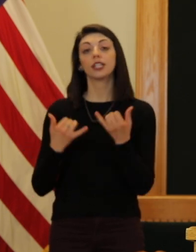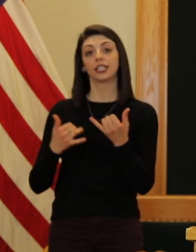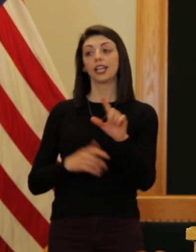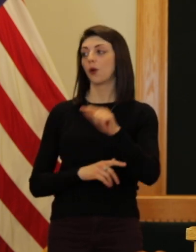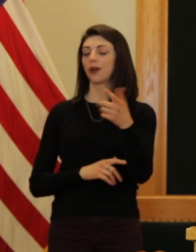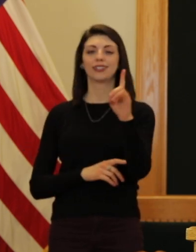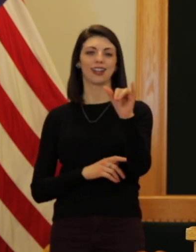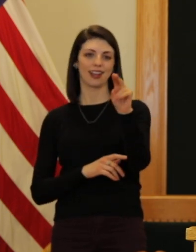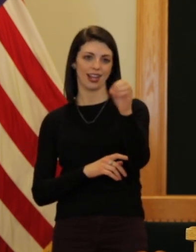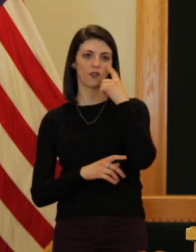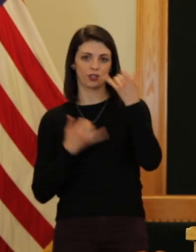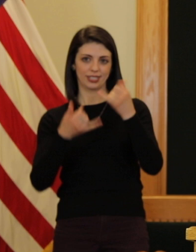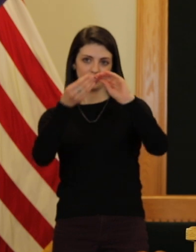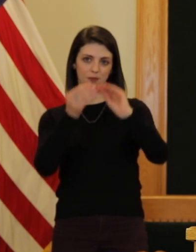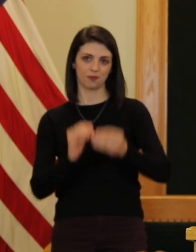daily numbers.